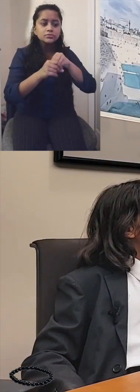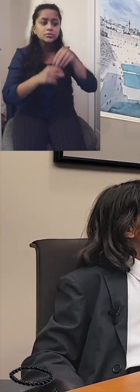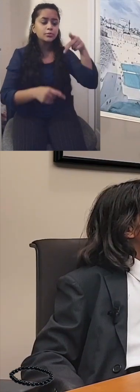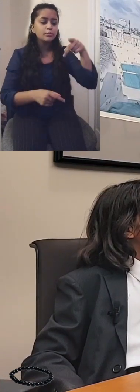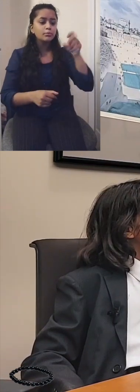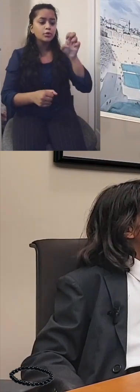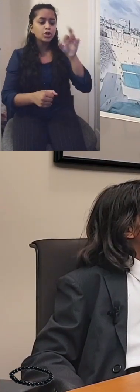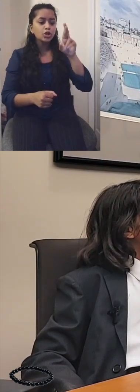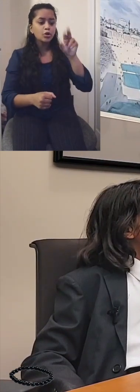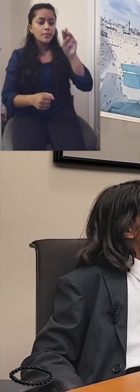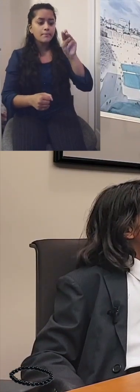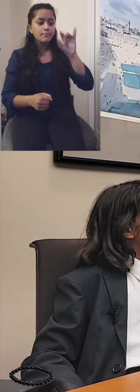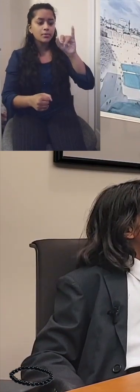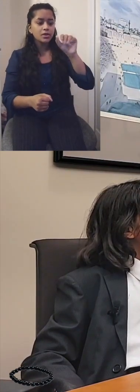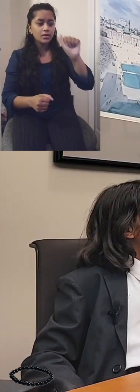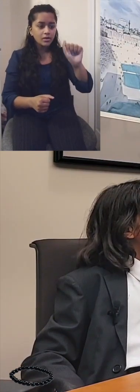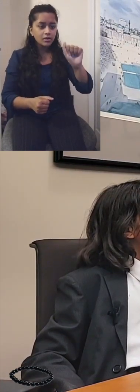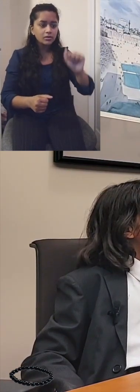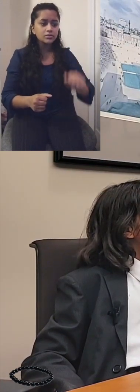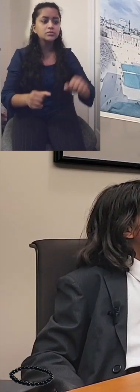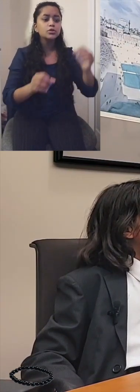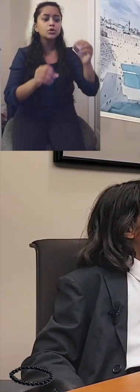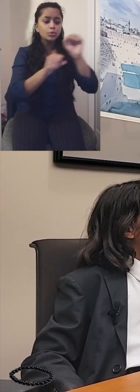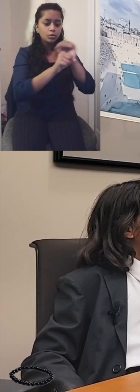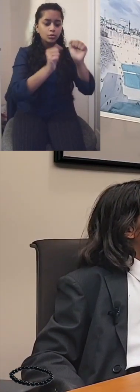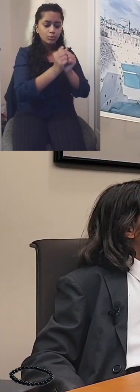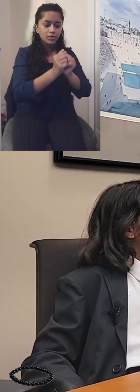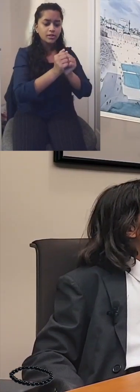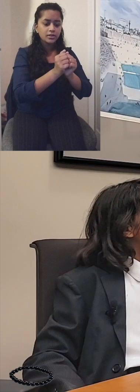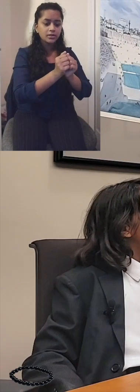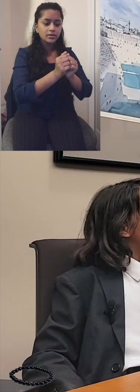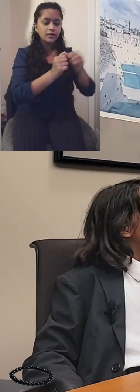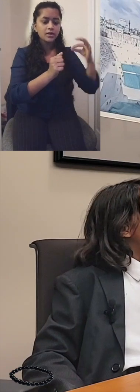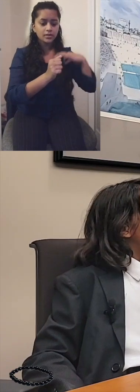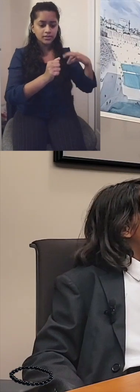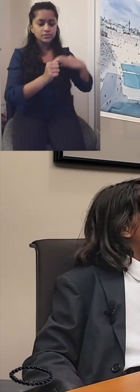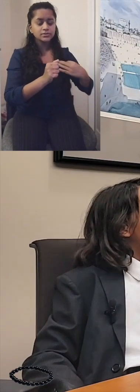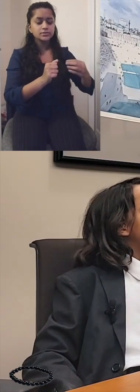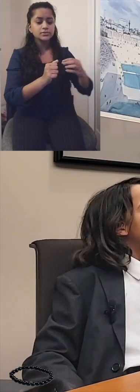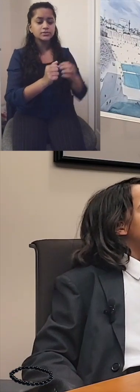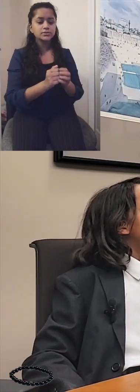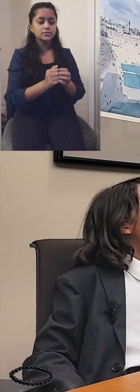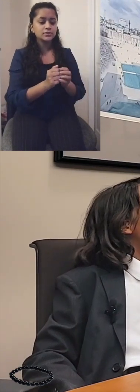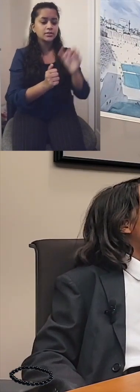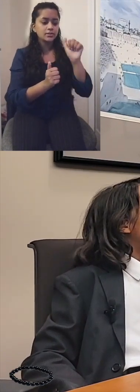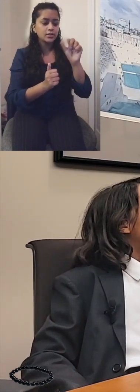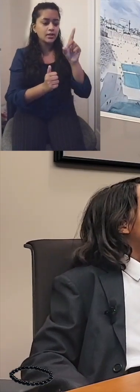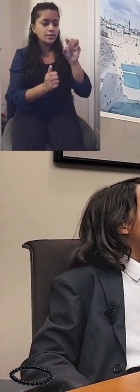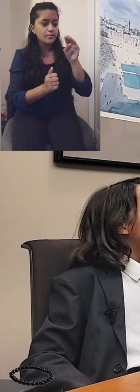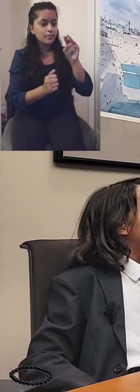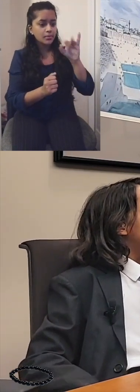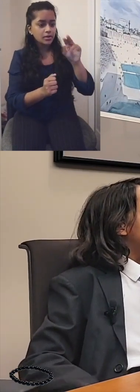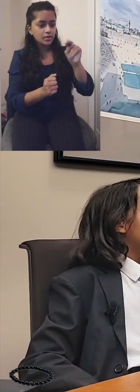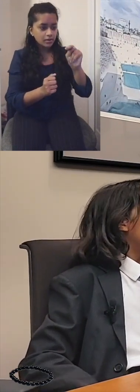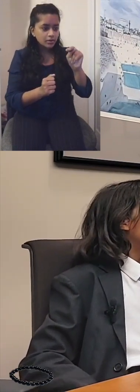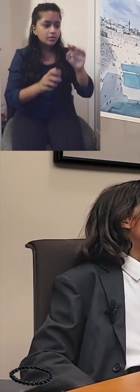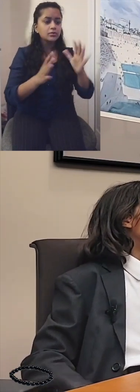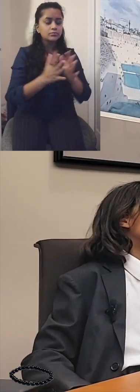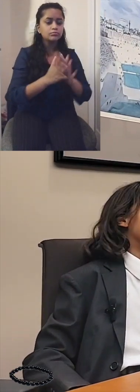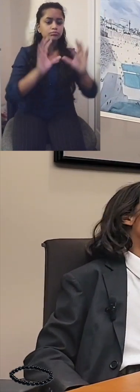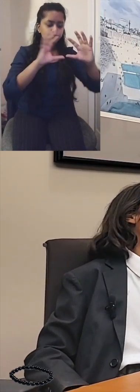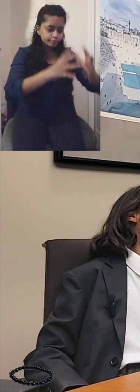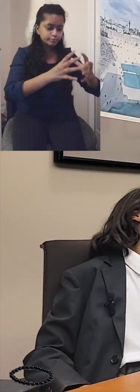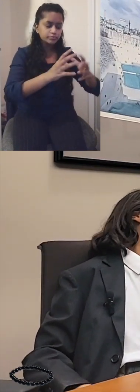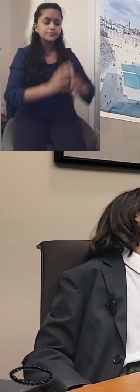upon by the Premier working with his elected ministers in those different government departments. Thank you